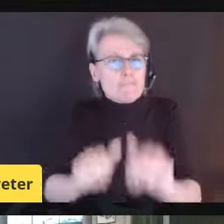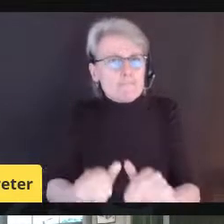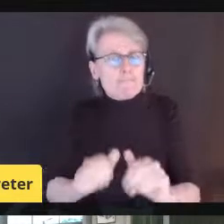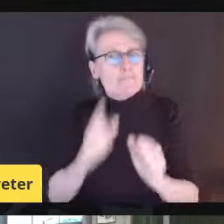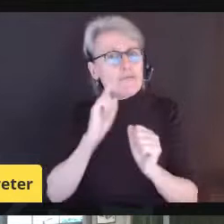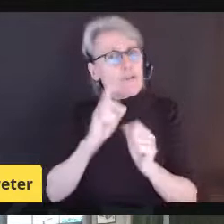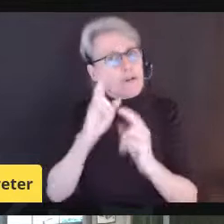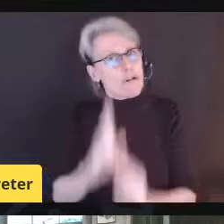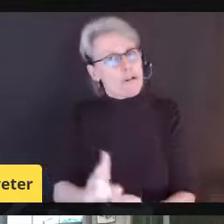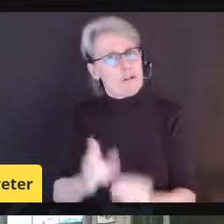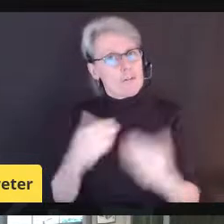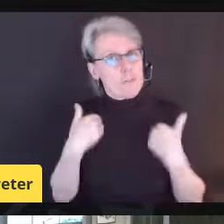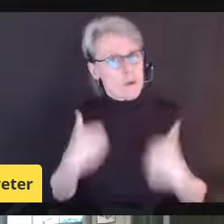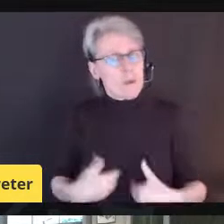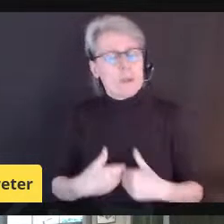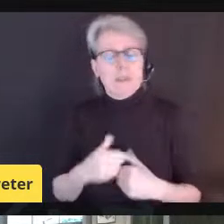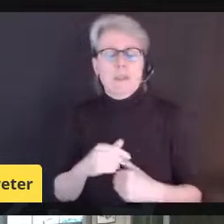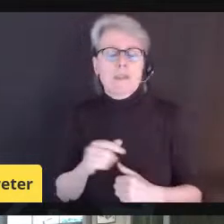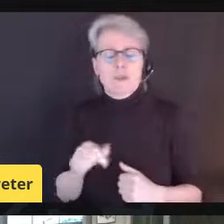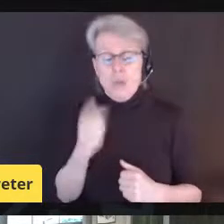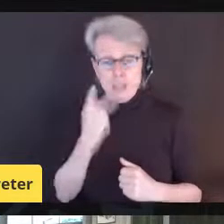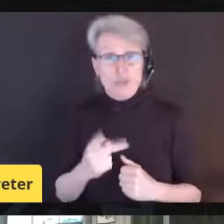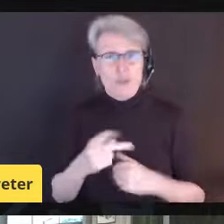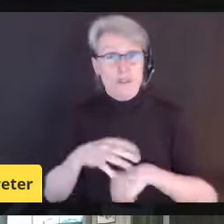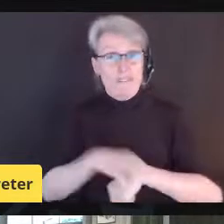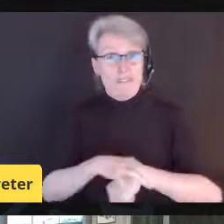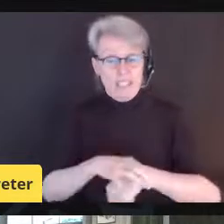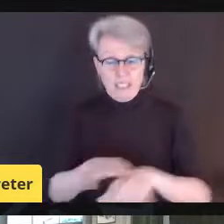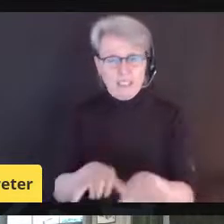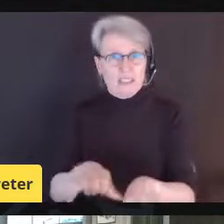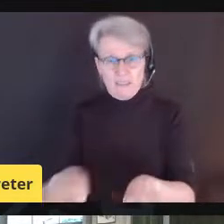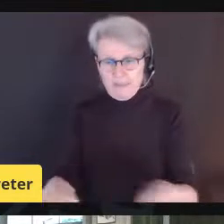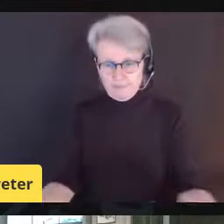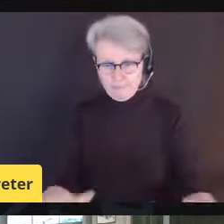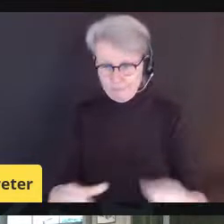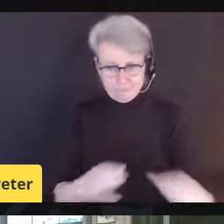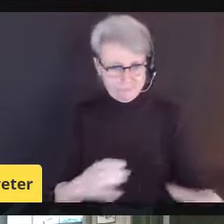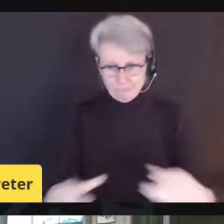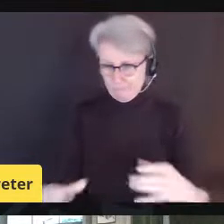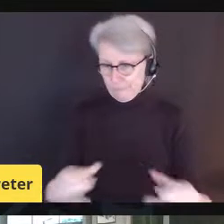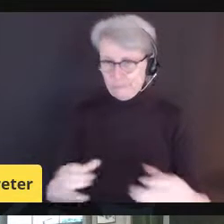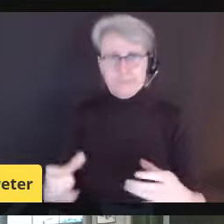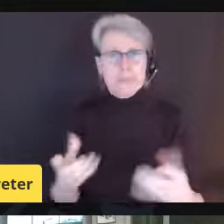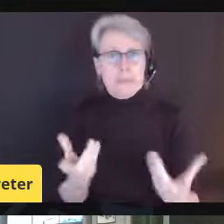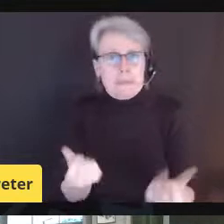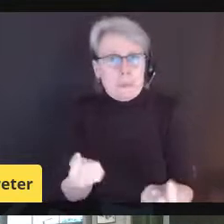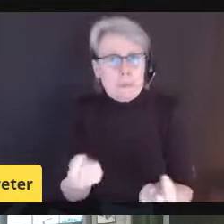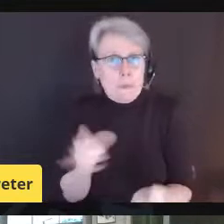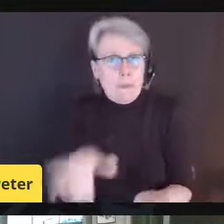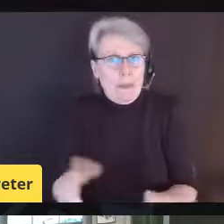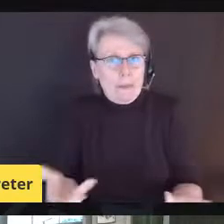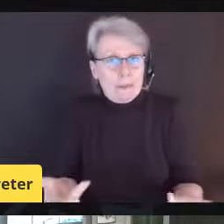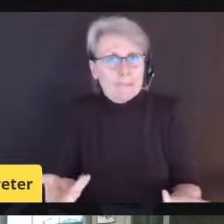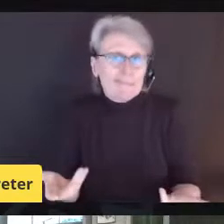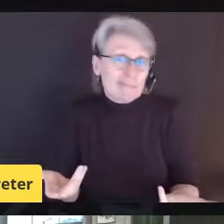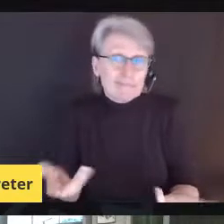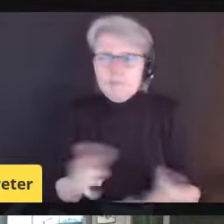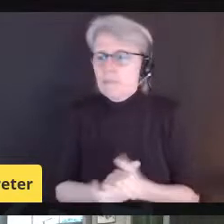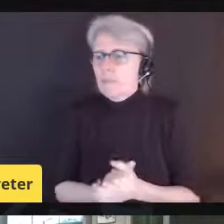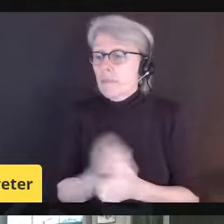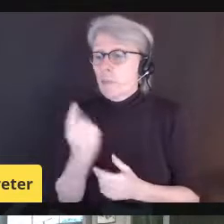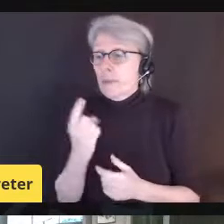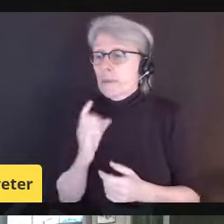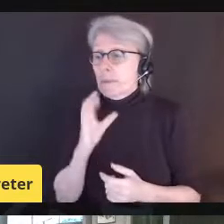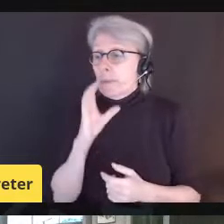and I thought, what do we do with this? But yeah, that was the weirdest weirdest service